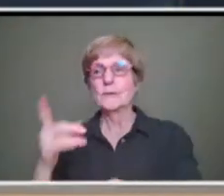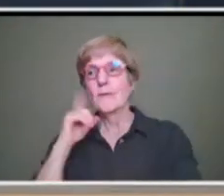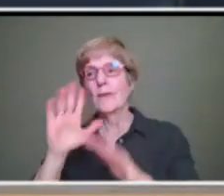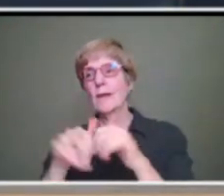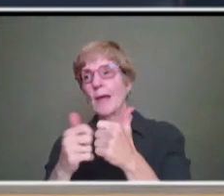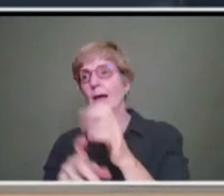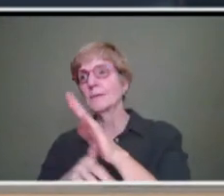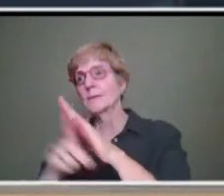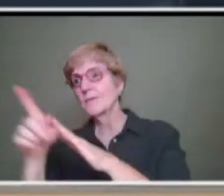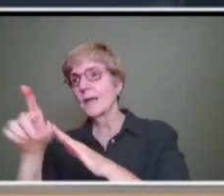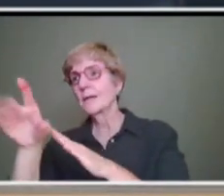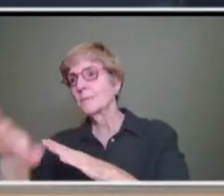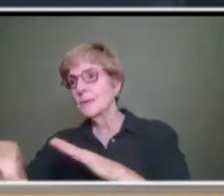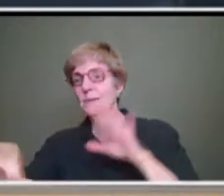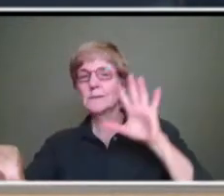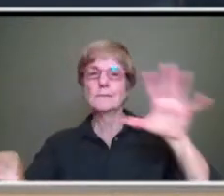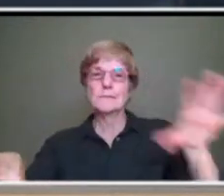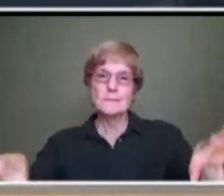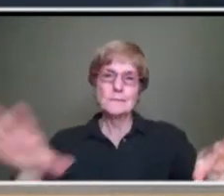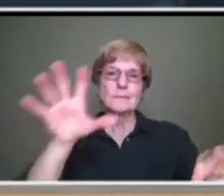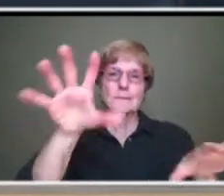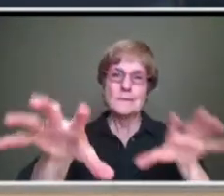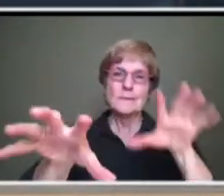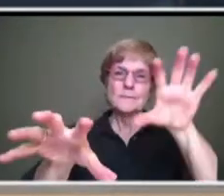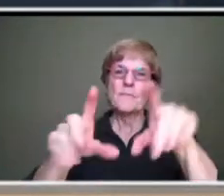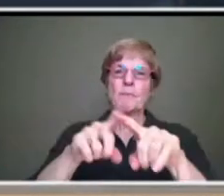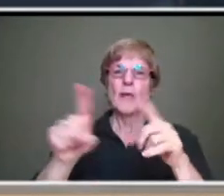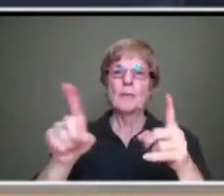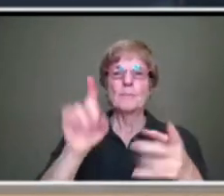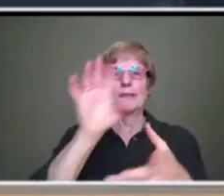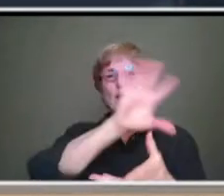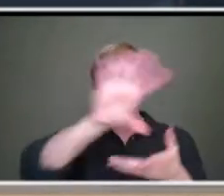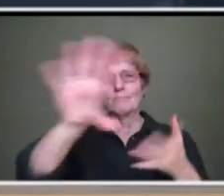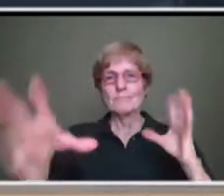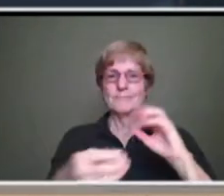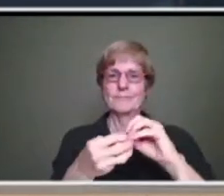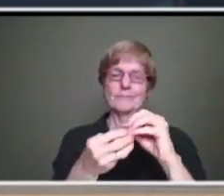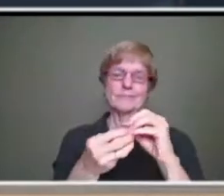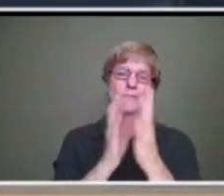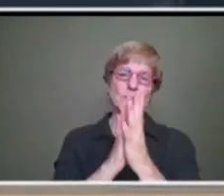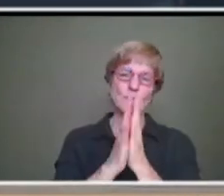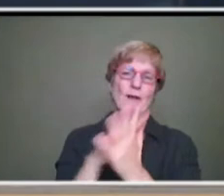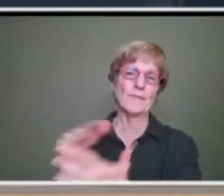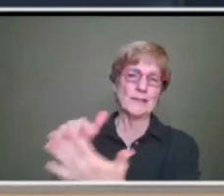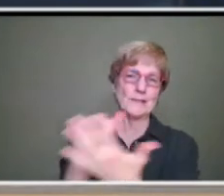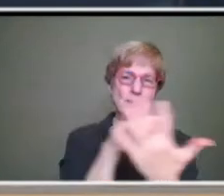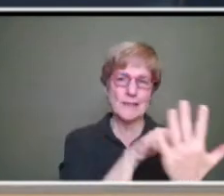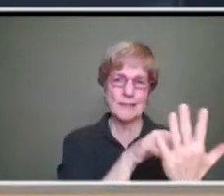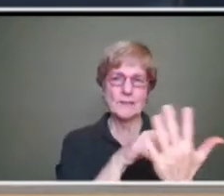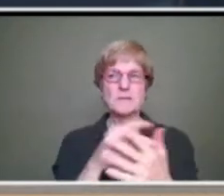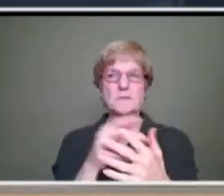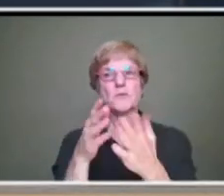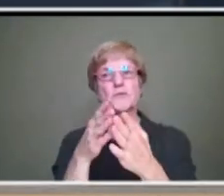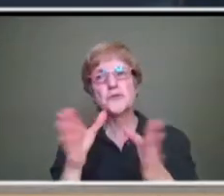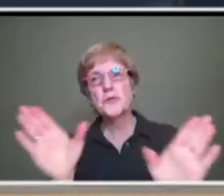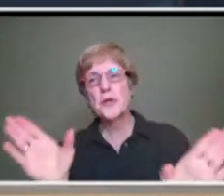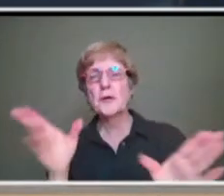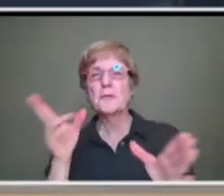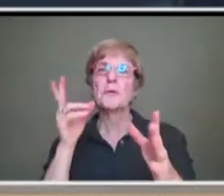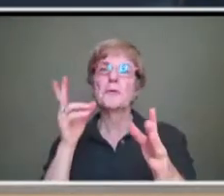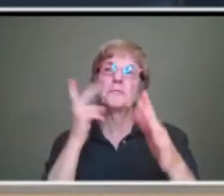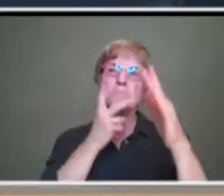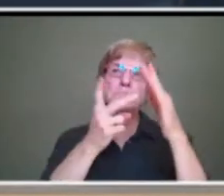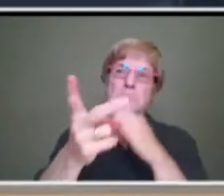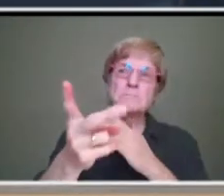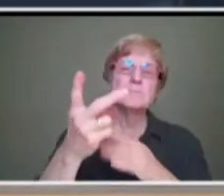each segment but it is captured within the traffic studies that that we do and we have General projections on on traffic within